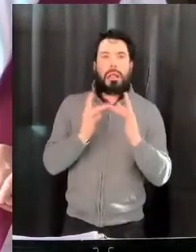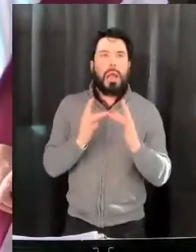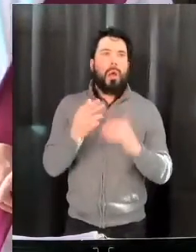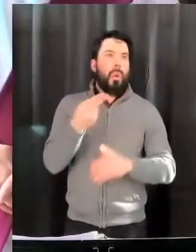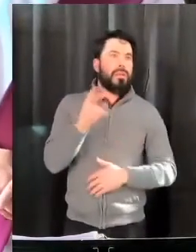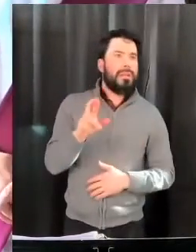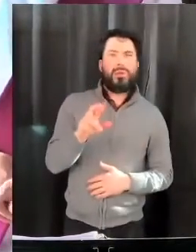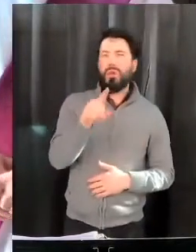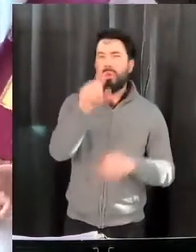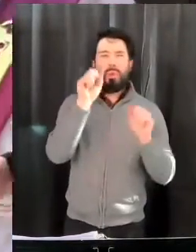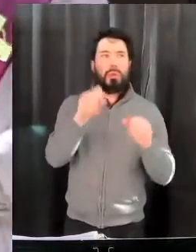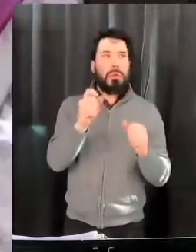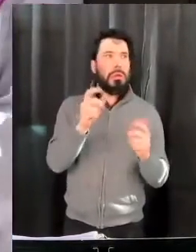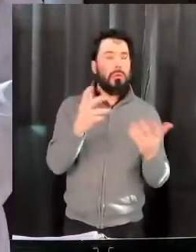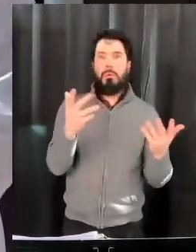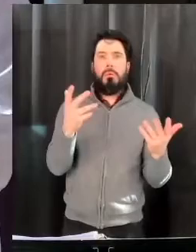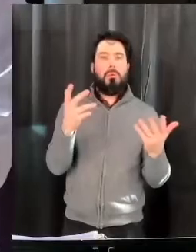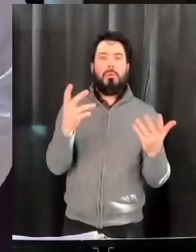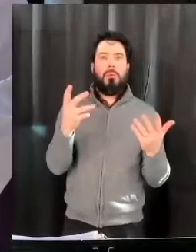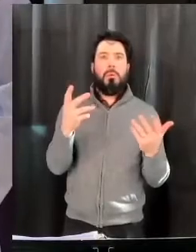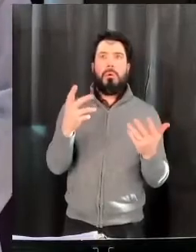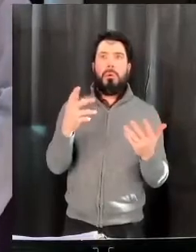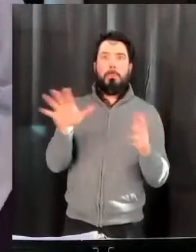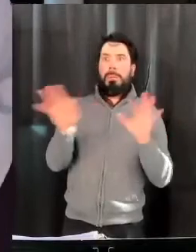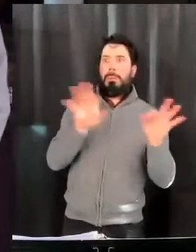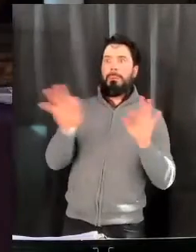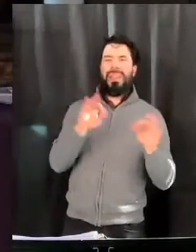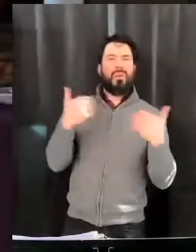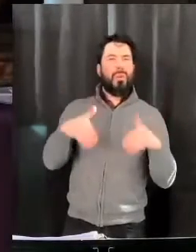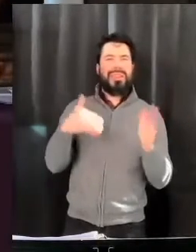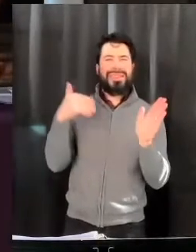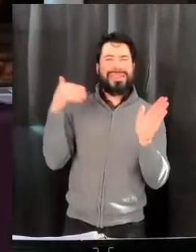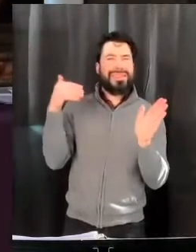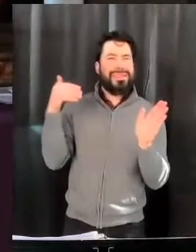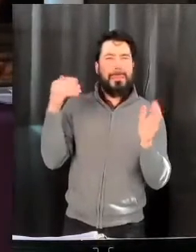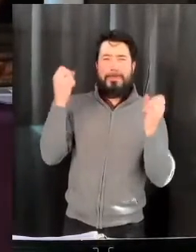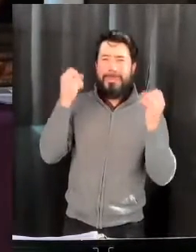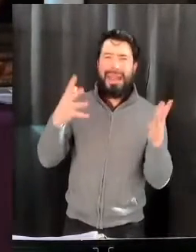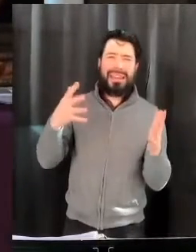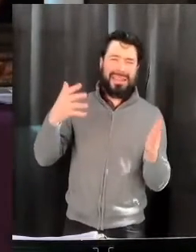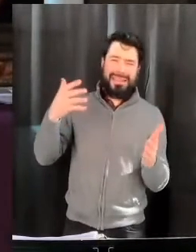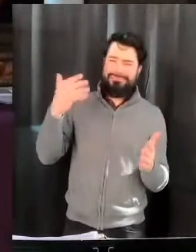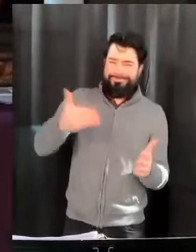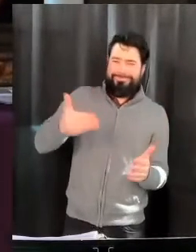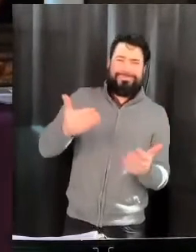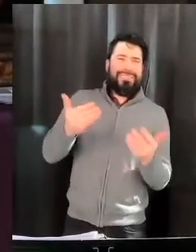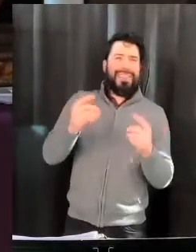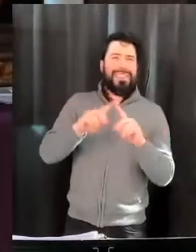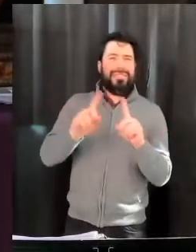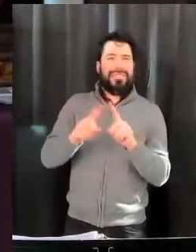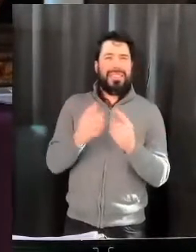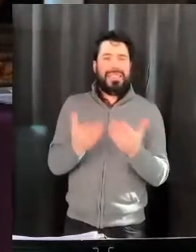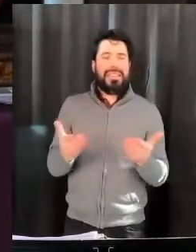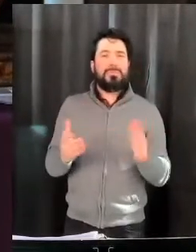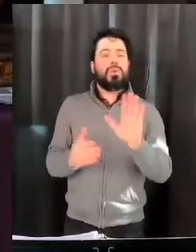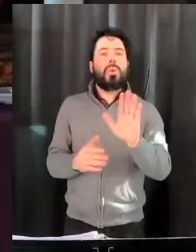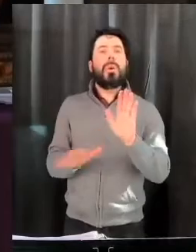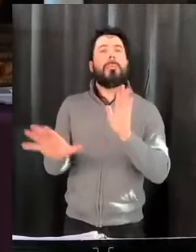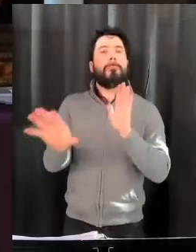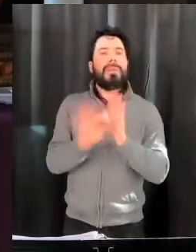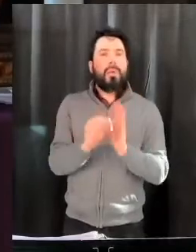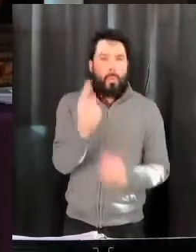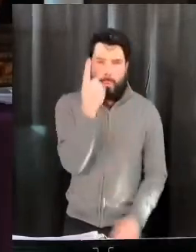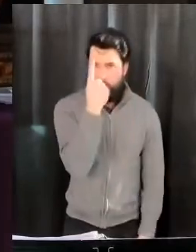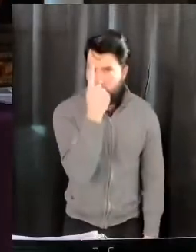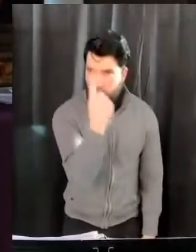find thousands of things that you can do for Lent. But I would encourage you just to do one. Just choose one, and choose